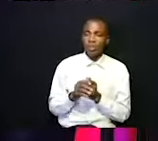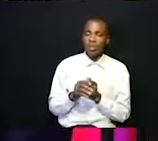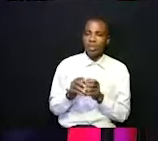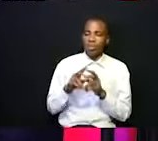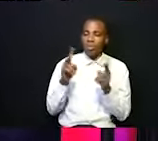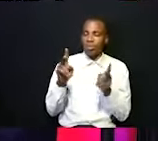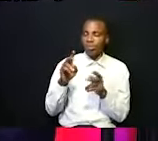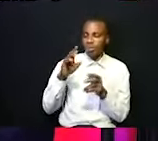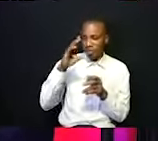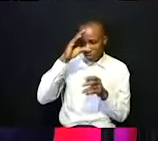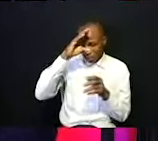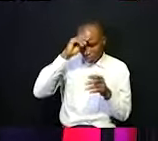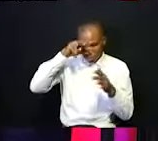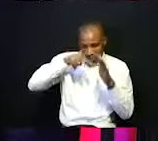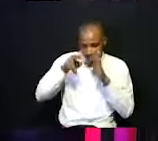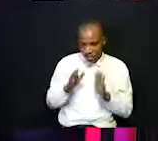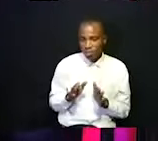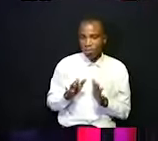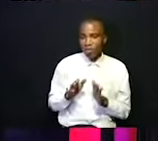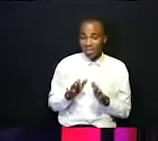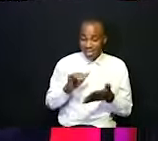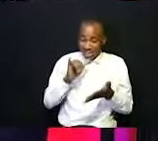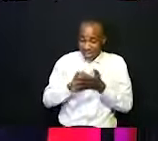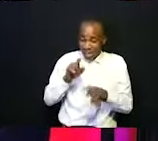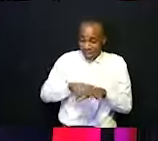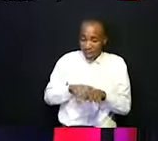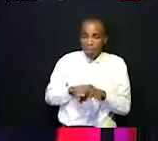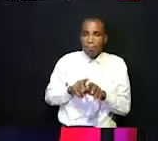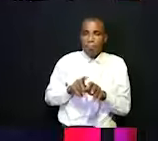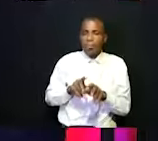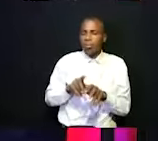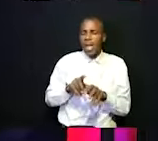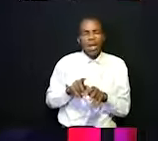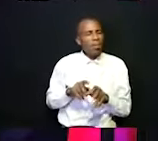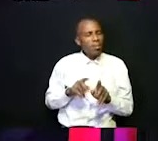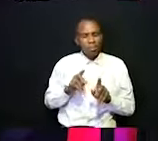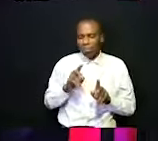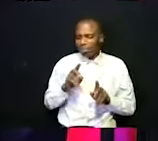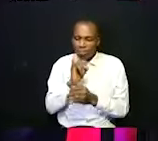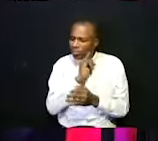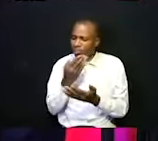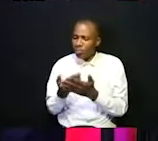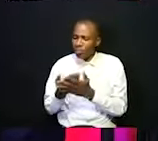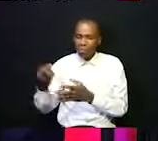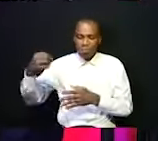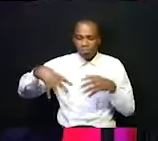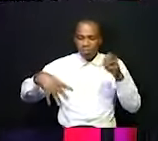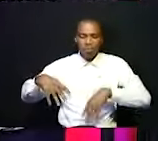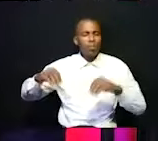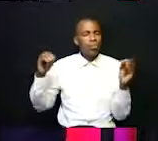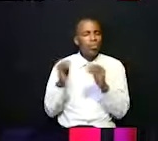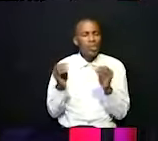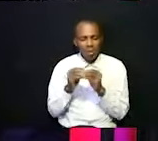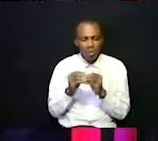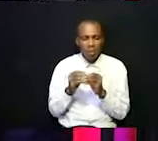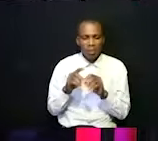contemporaries. Yeah, Malachi nim fefwon. Were distressed because God refused to accept their offerings. Na oma